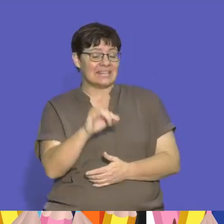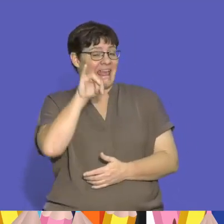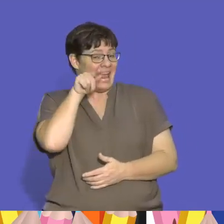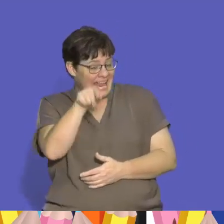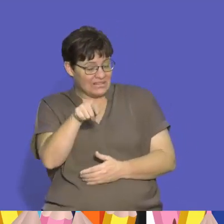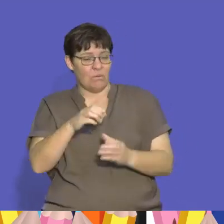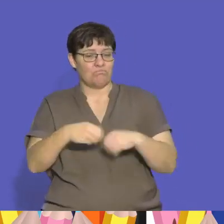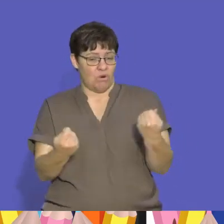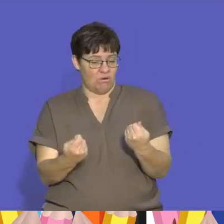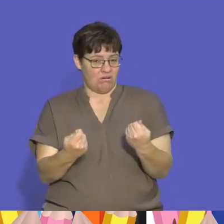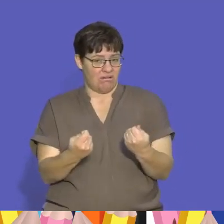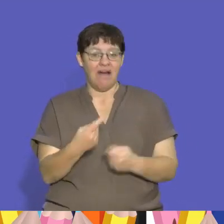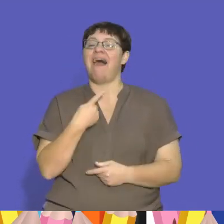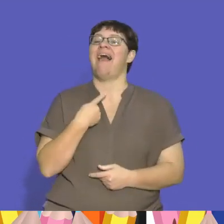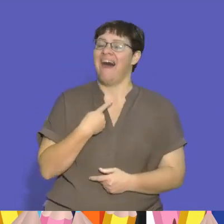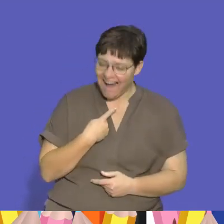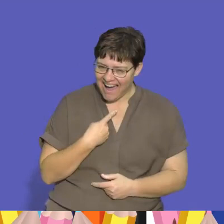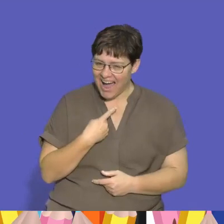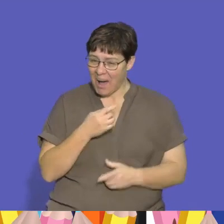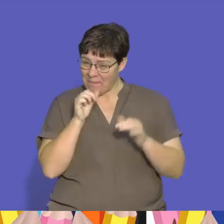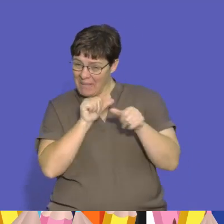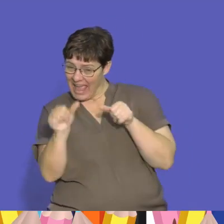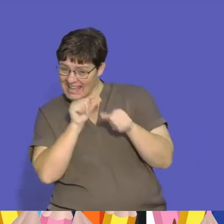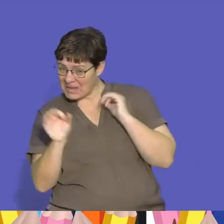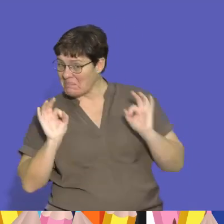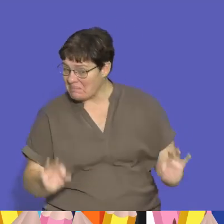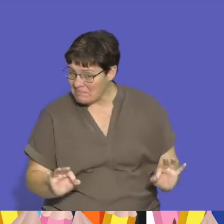broke. Does that make sense?